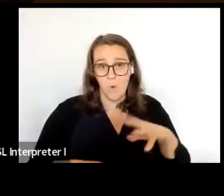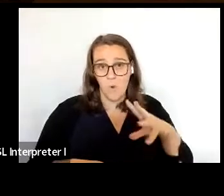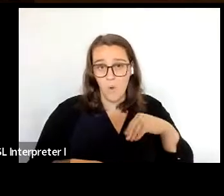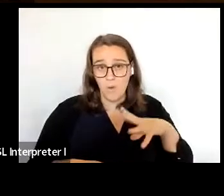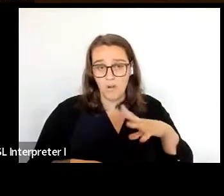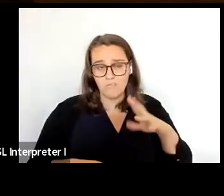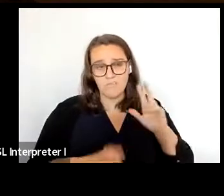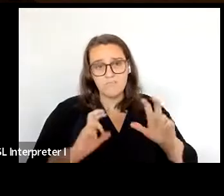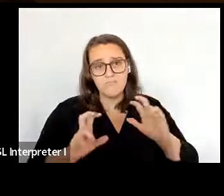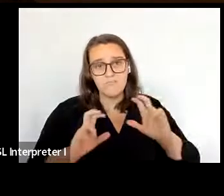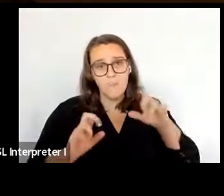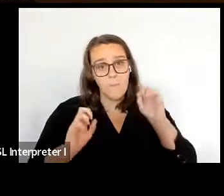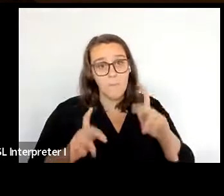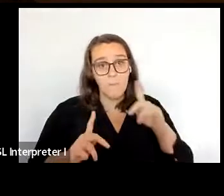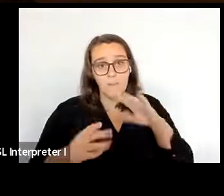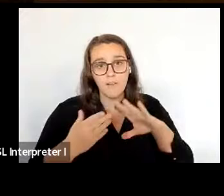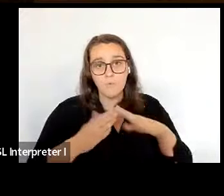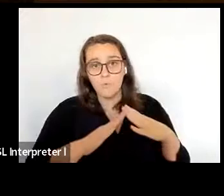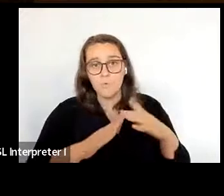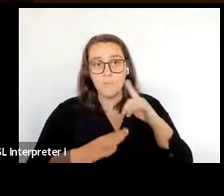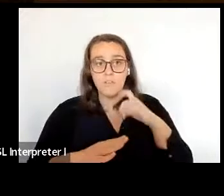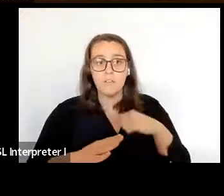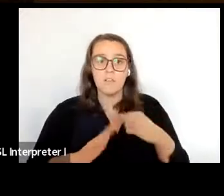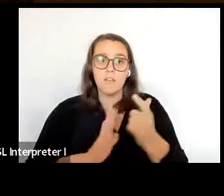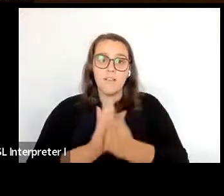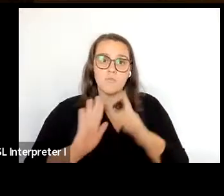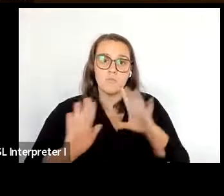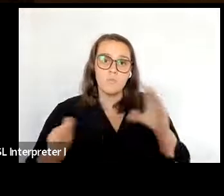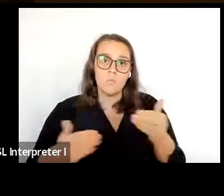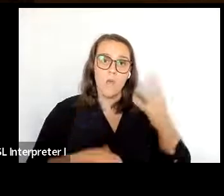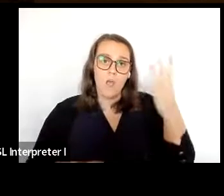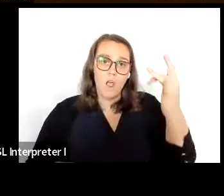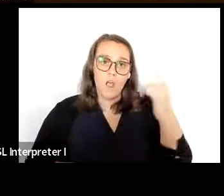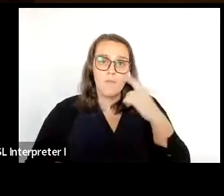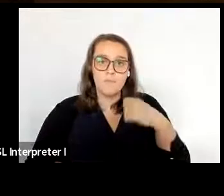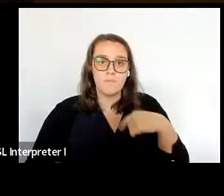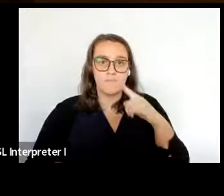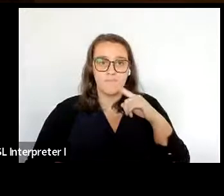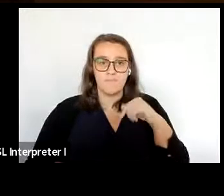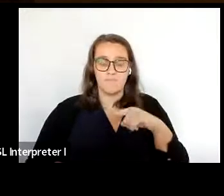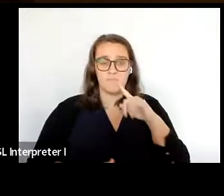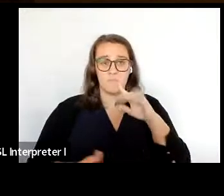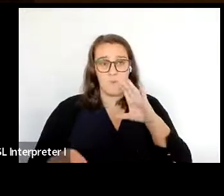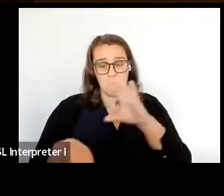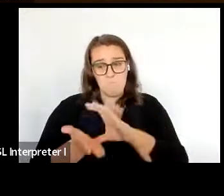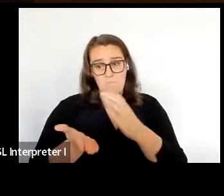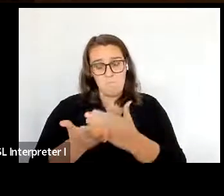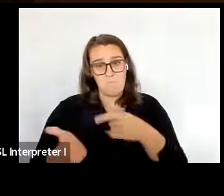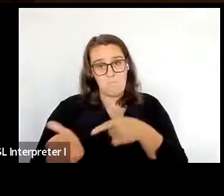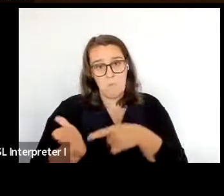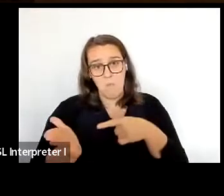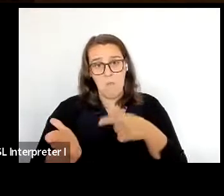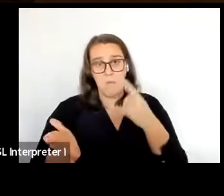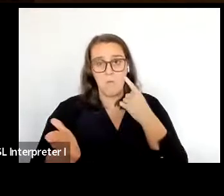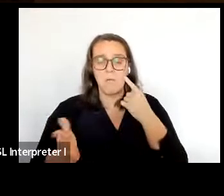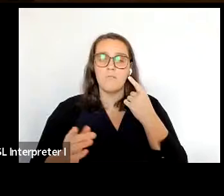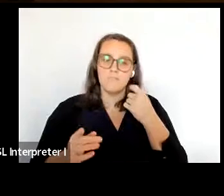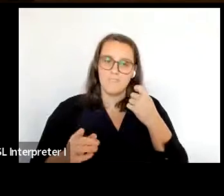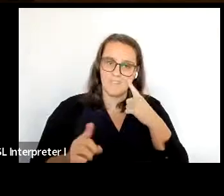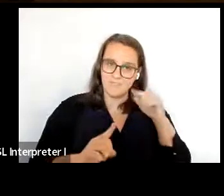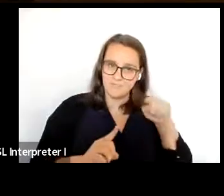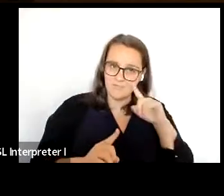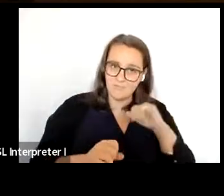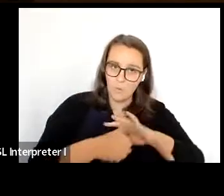community. The legislation was introduced because the Players Lounge faces sizable financial setbacks due to the COVID-19 pandemic. The